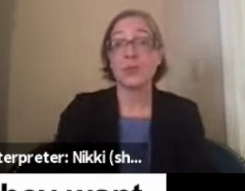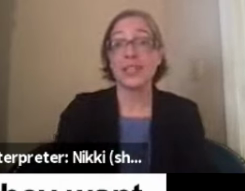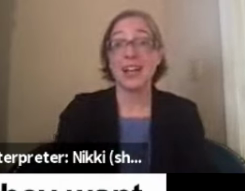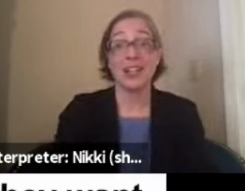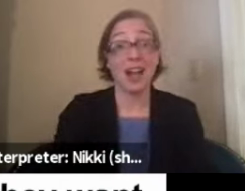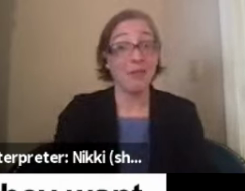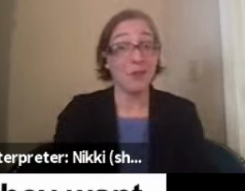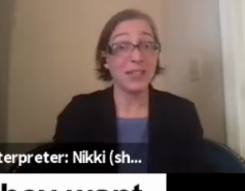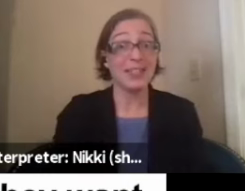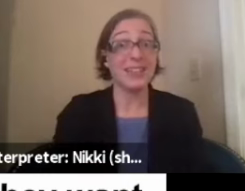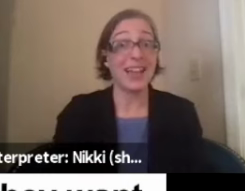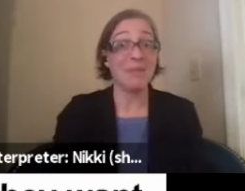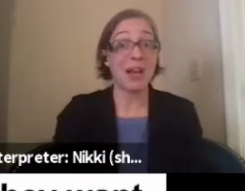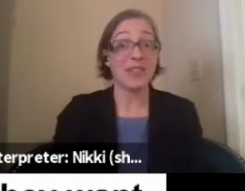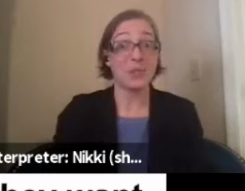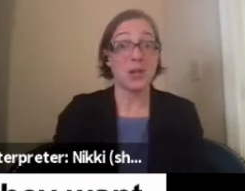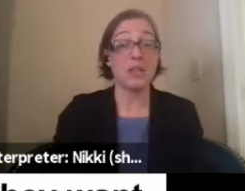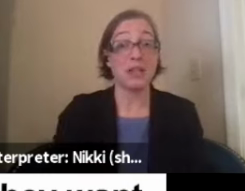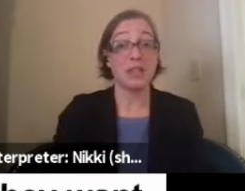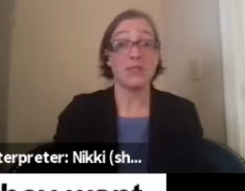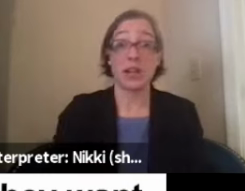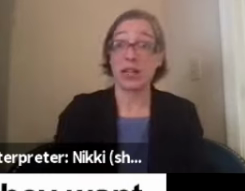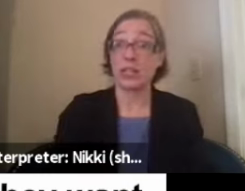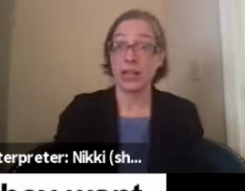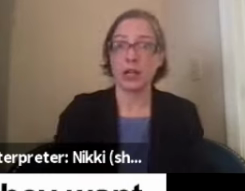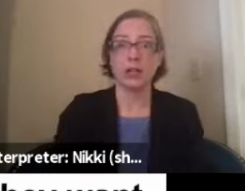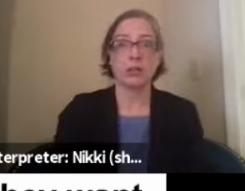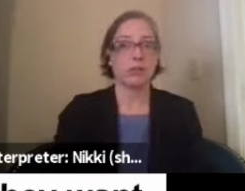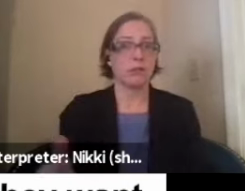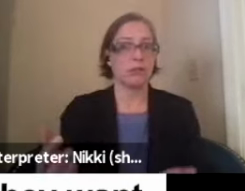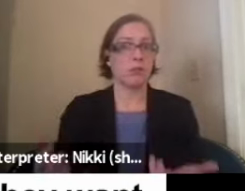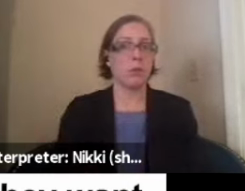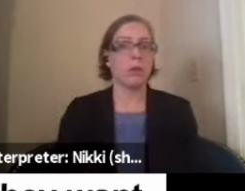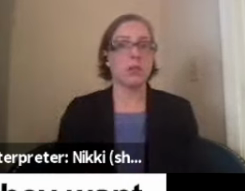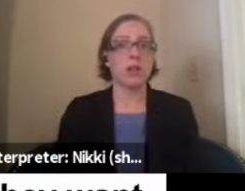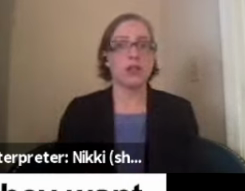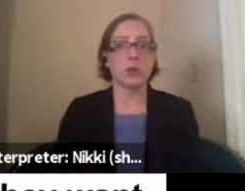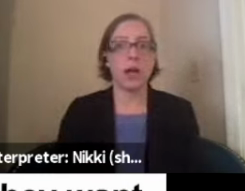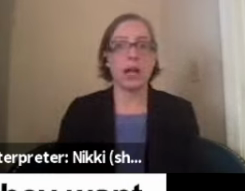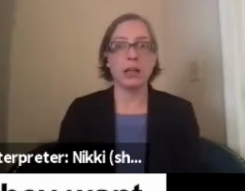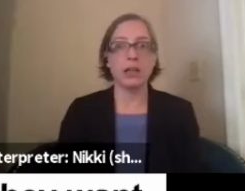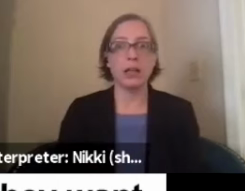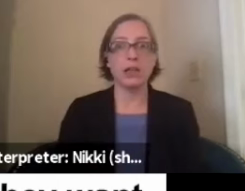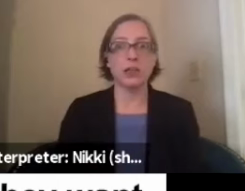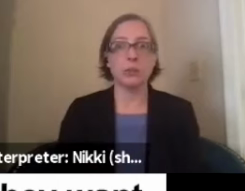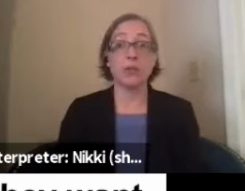So there's really not a lot for me to say about this one because it's very clear. The woman was not sure why the doctor provider